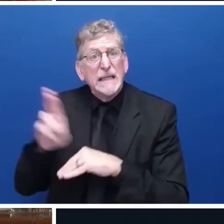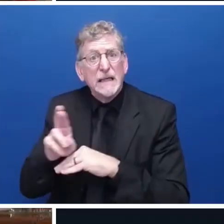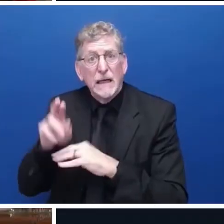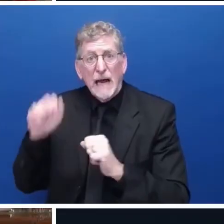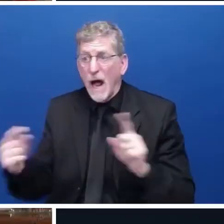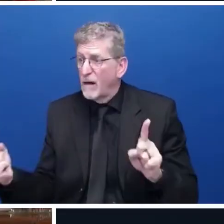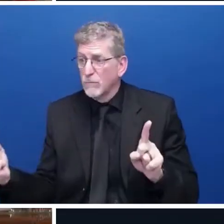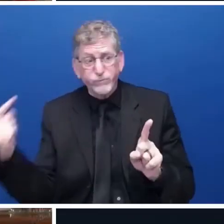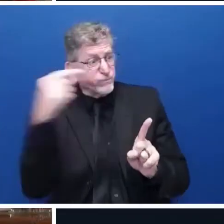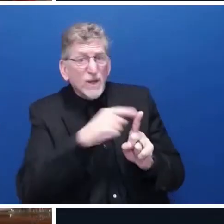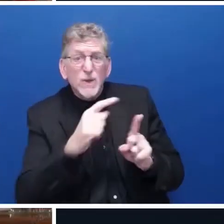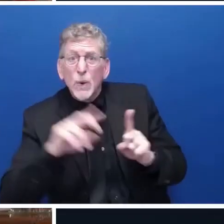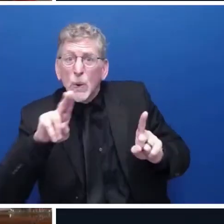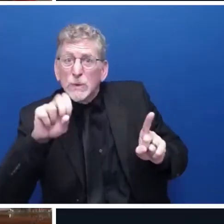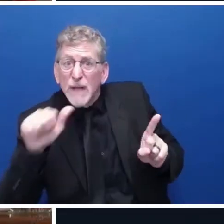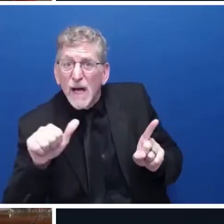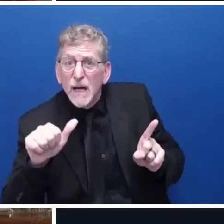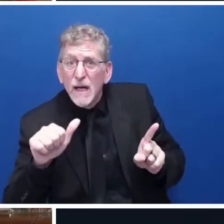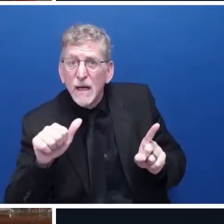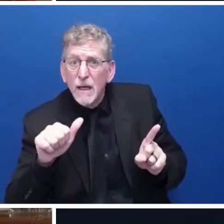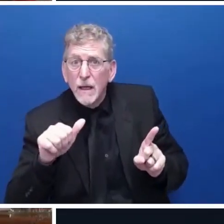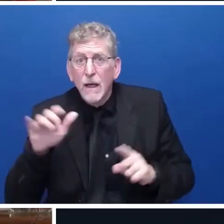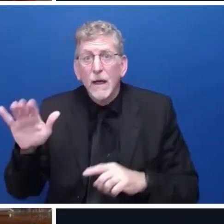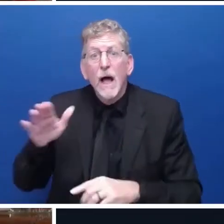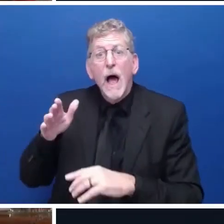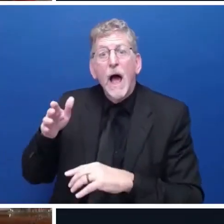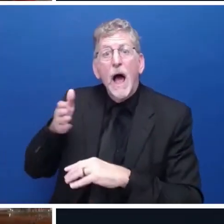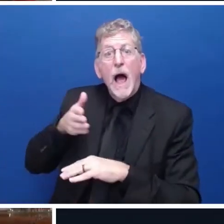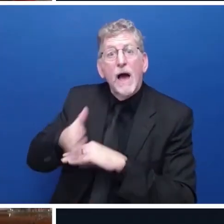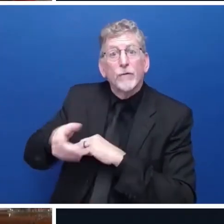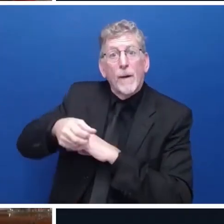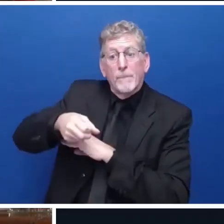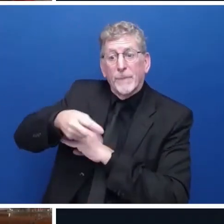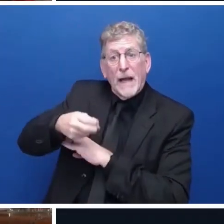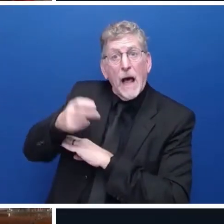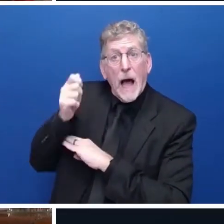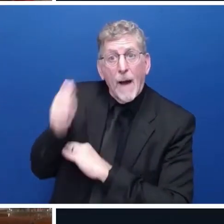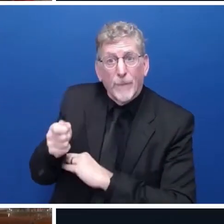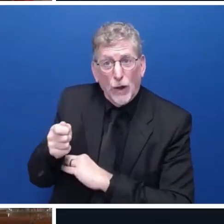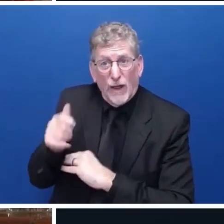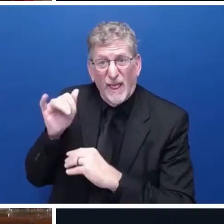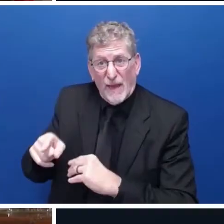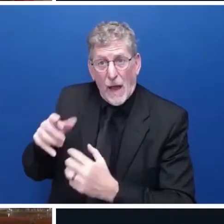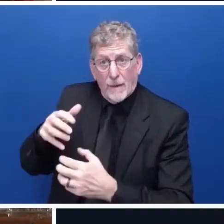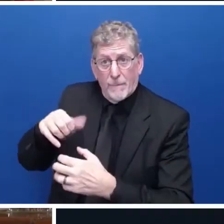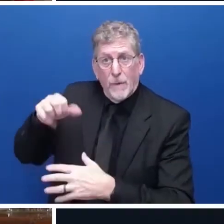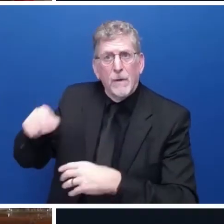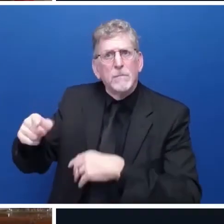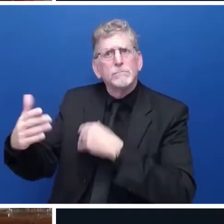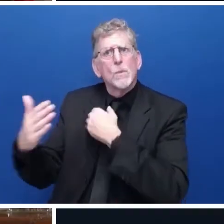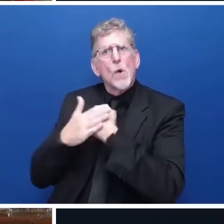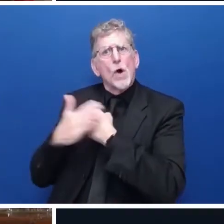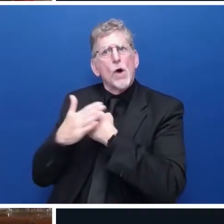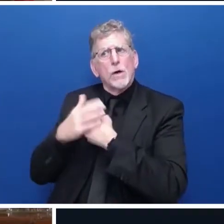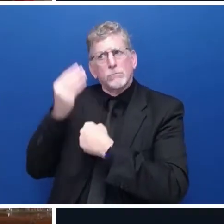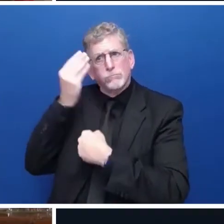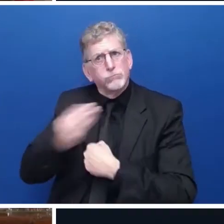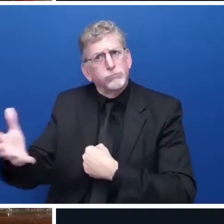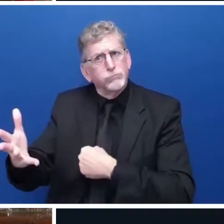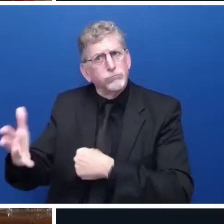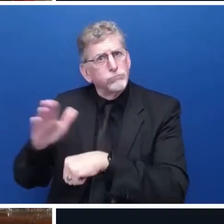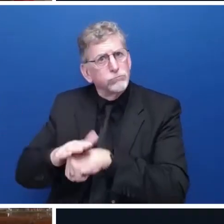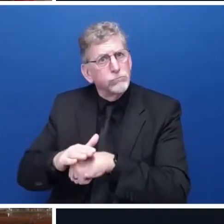Midnight Hammer, they were warned to make no future attempts to rebuild their weapons program, and in